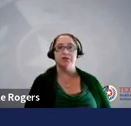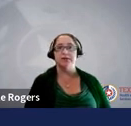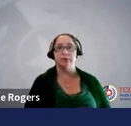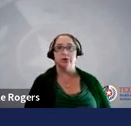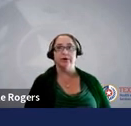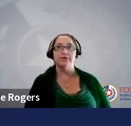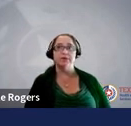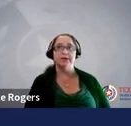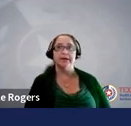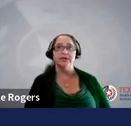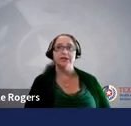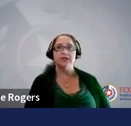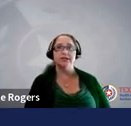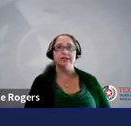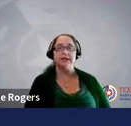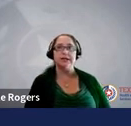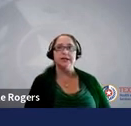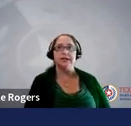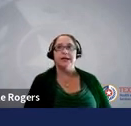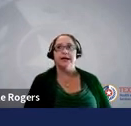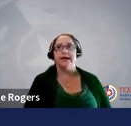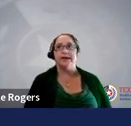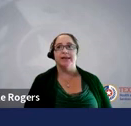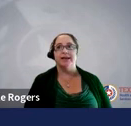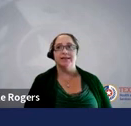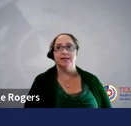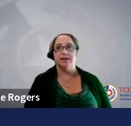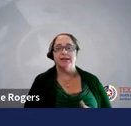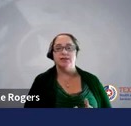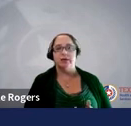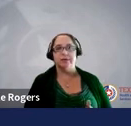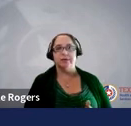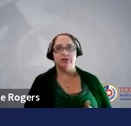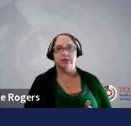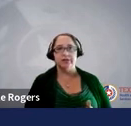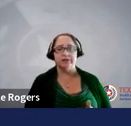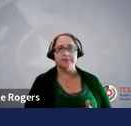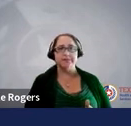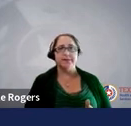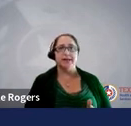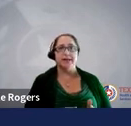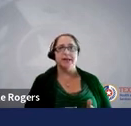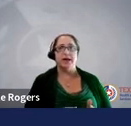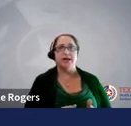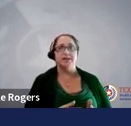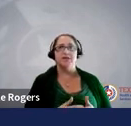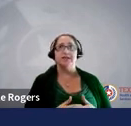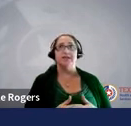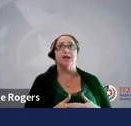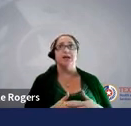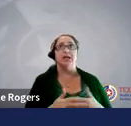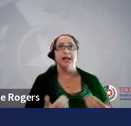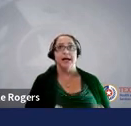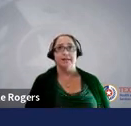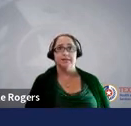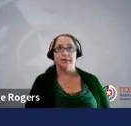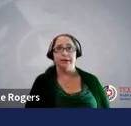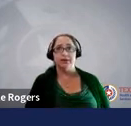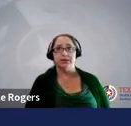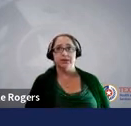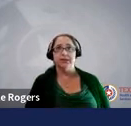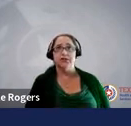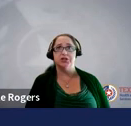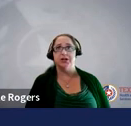use prevention and programs within HHSC. And like has already been shared, there's going to be a lot